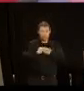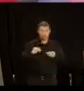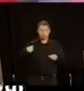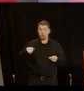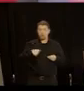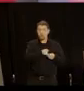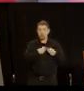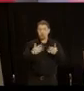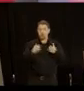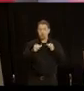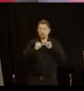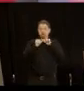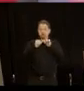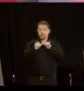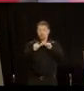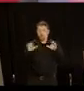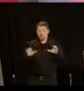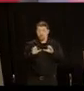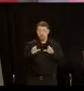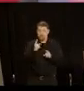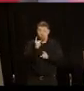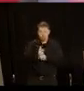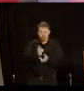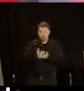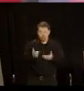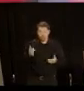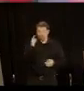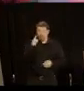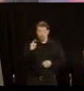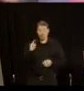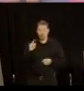for all of our Floridians. Thank you so much for being here.